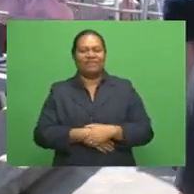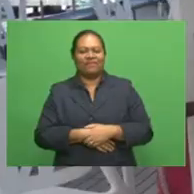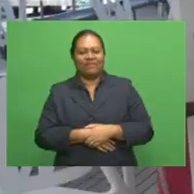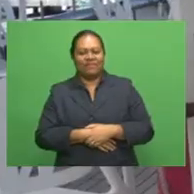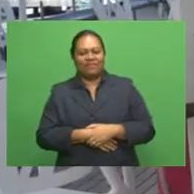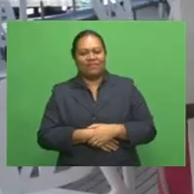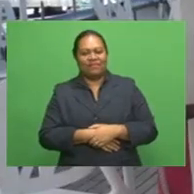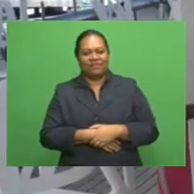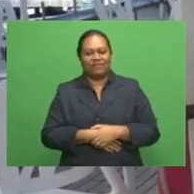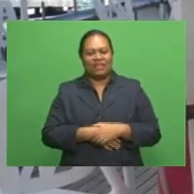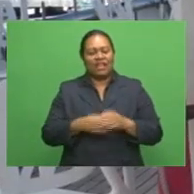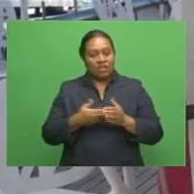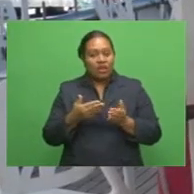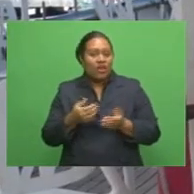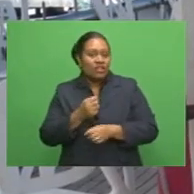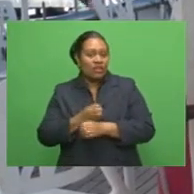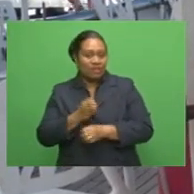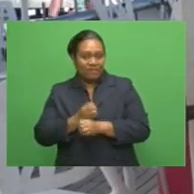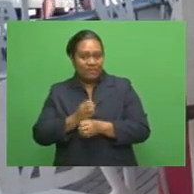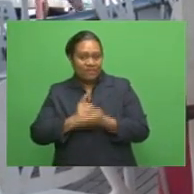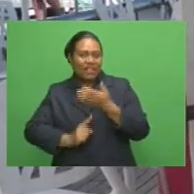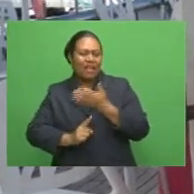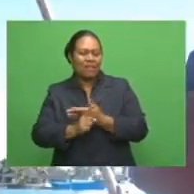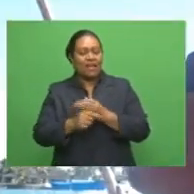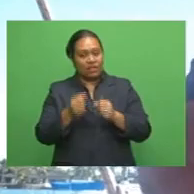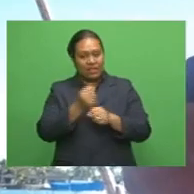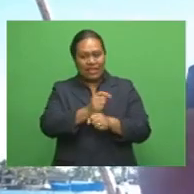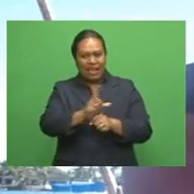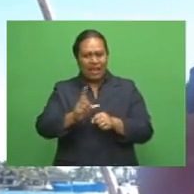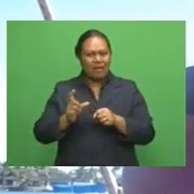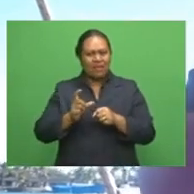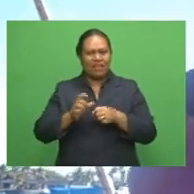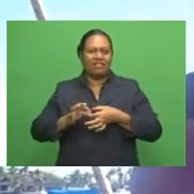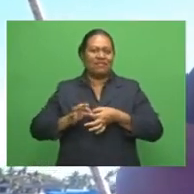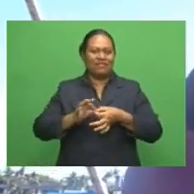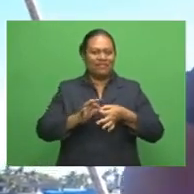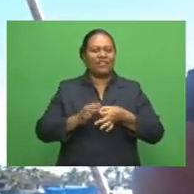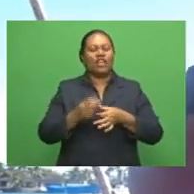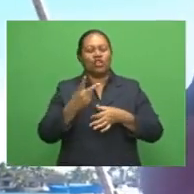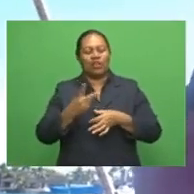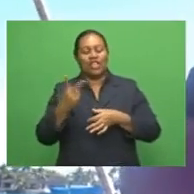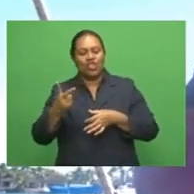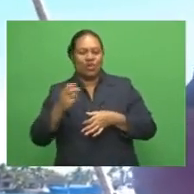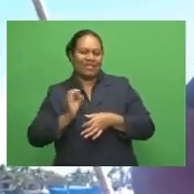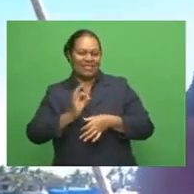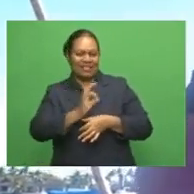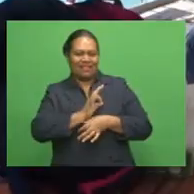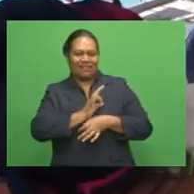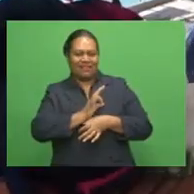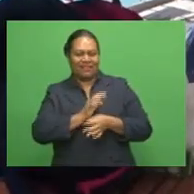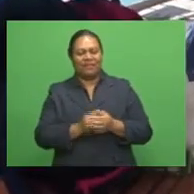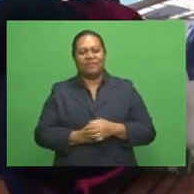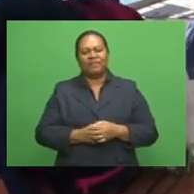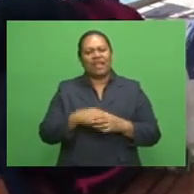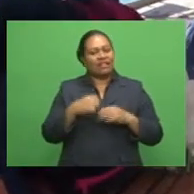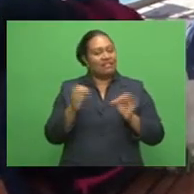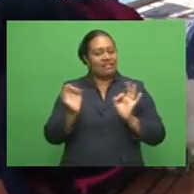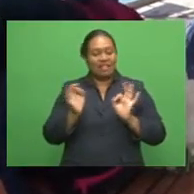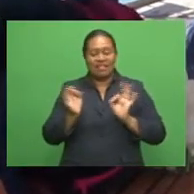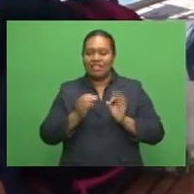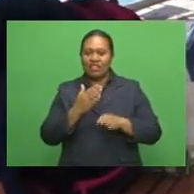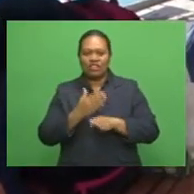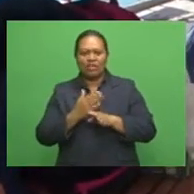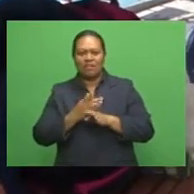reviving. Since operations resumed, the company has re-engaged at least 22 staff while stating that no worker has